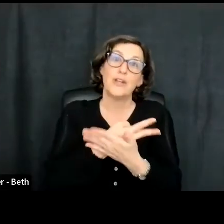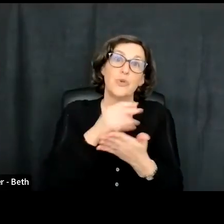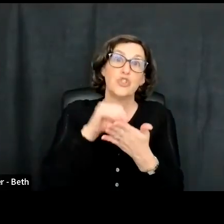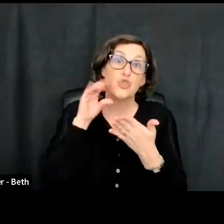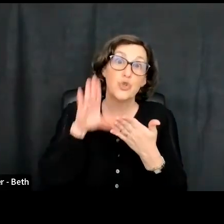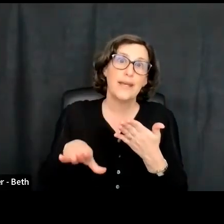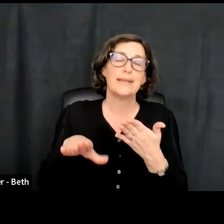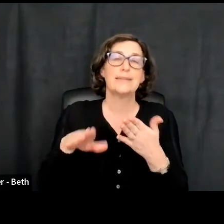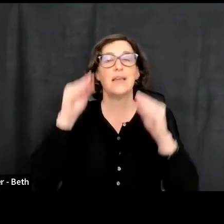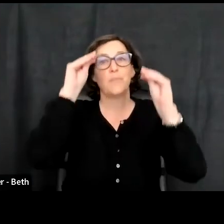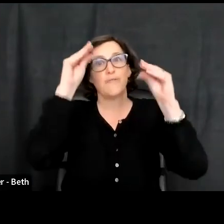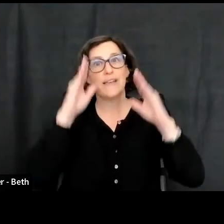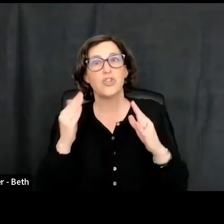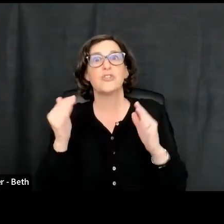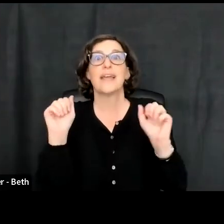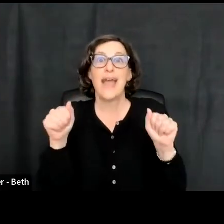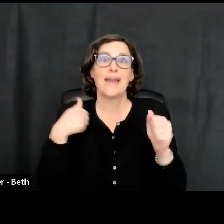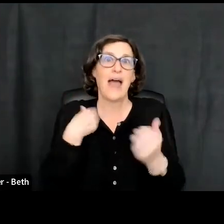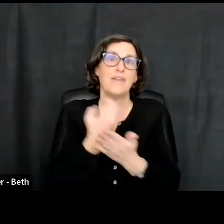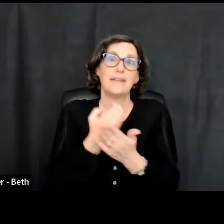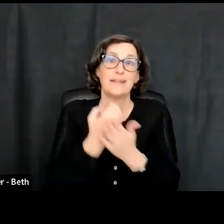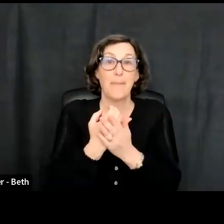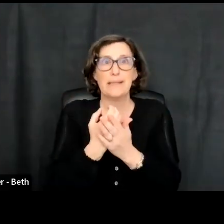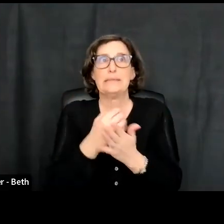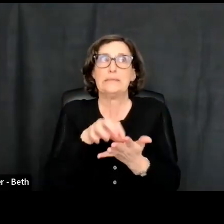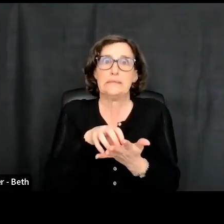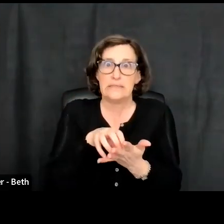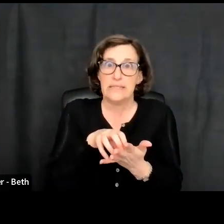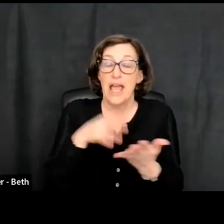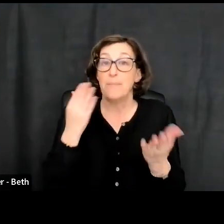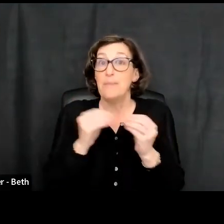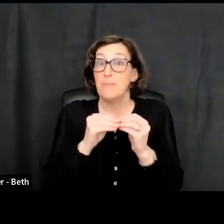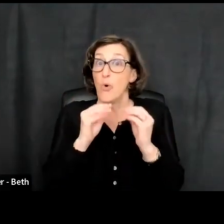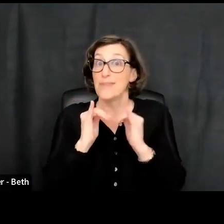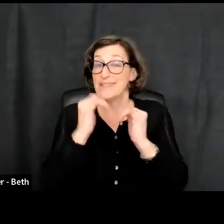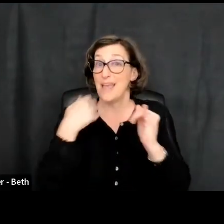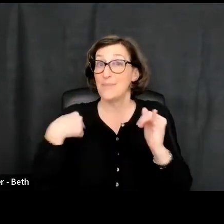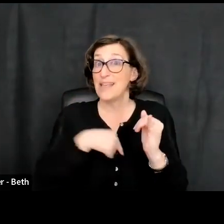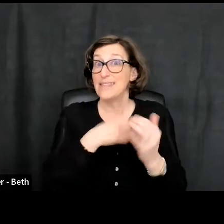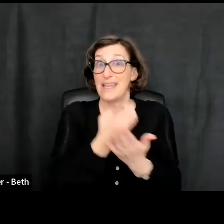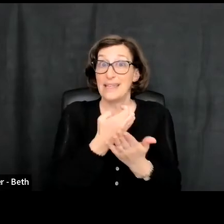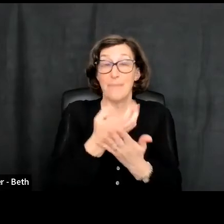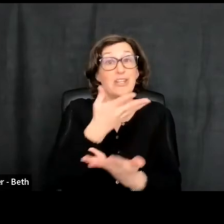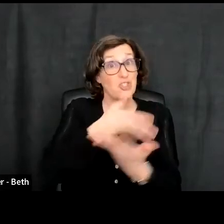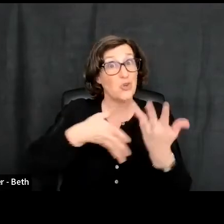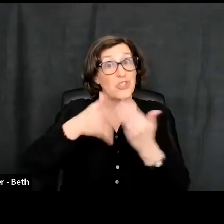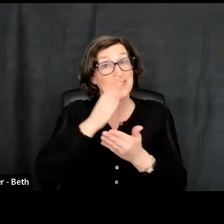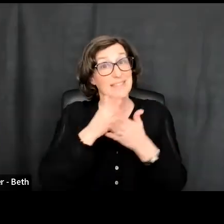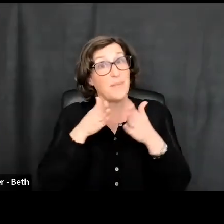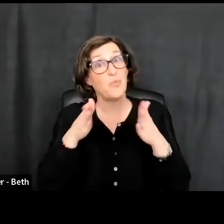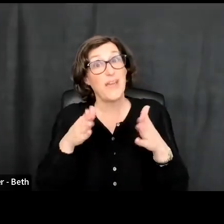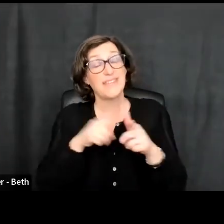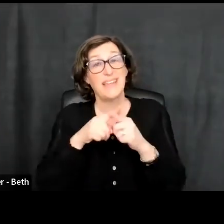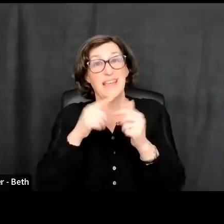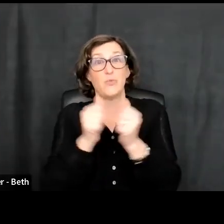and employment precarity. They might actually have more in common with some of us economically and socially in some ways than with